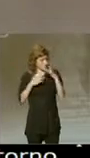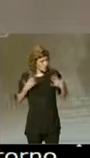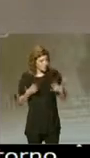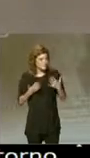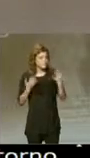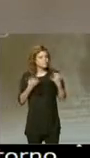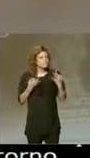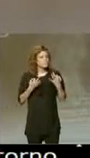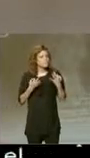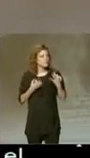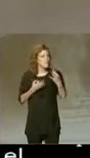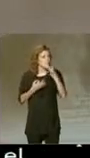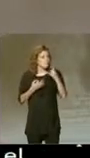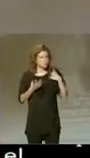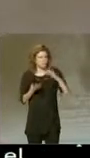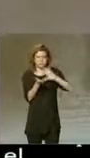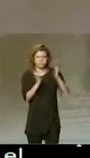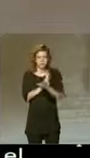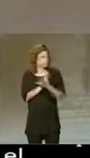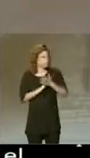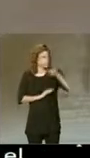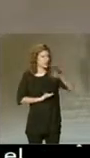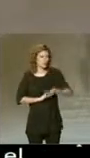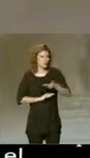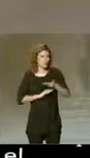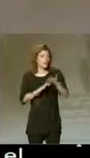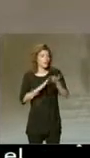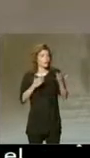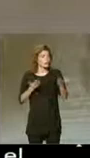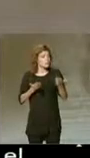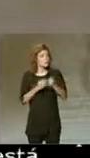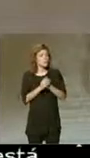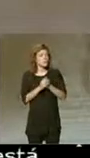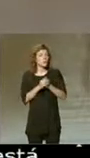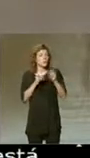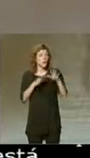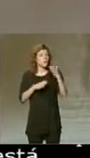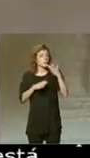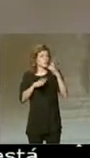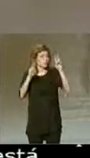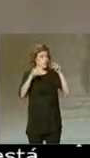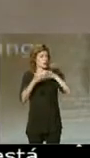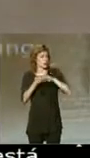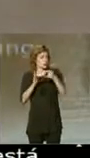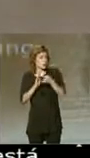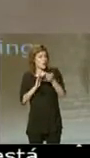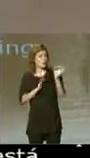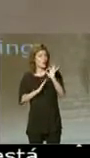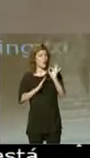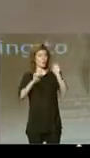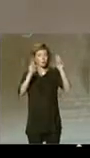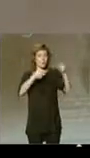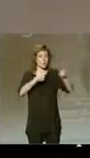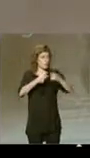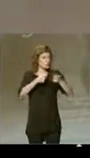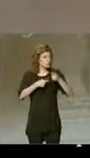arena. The current educational model is going to change dramatically. Same